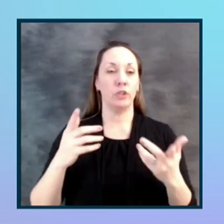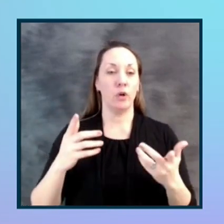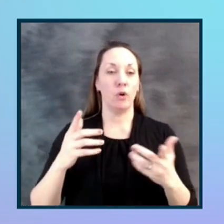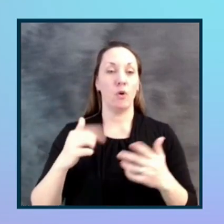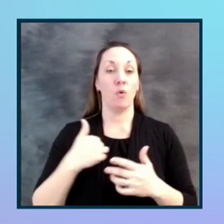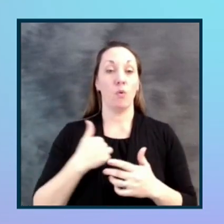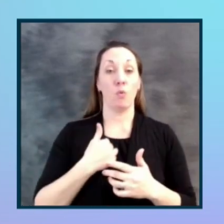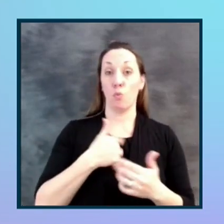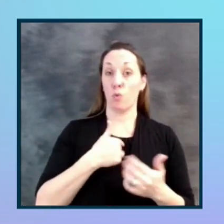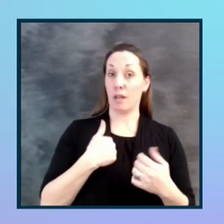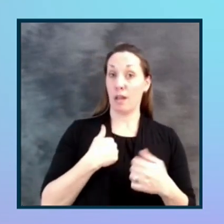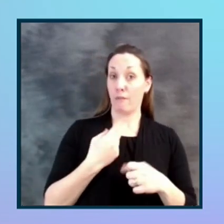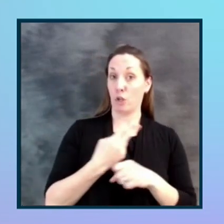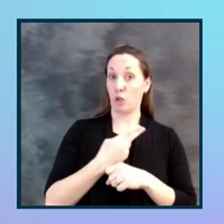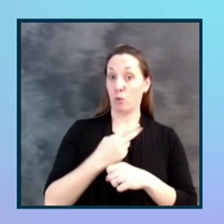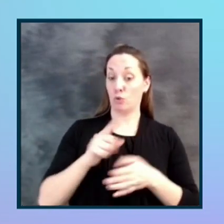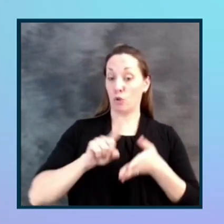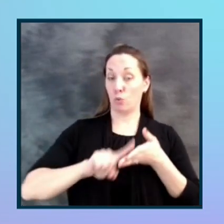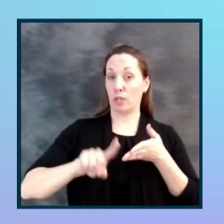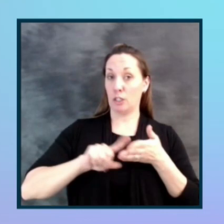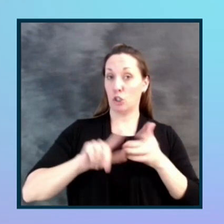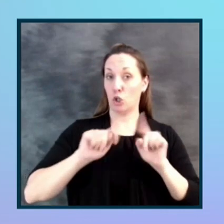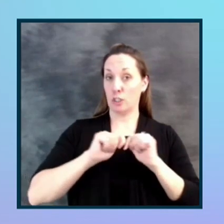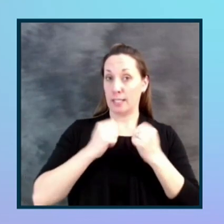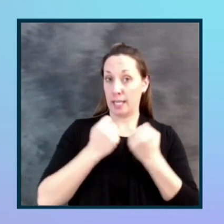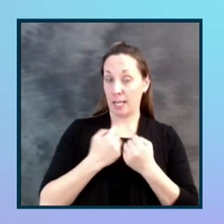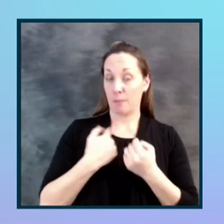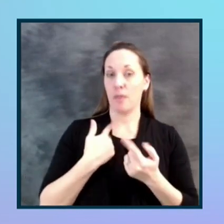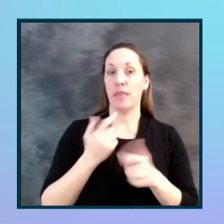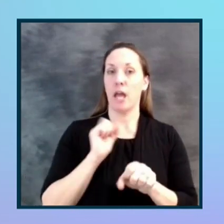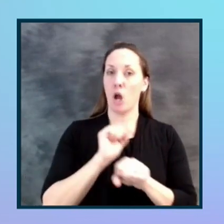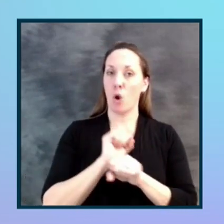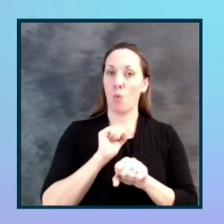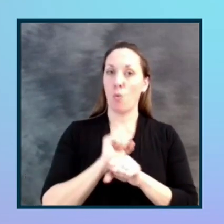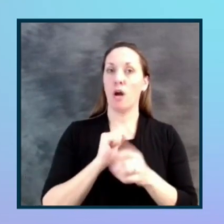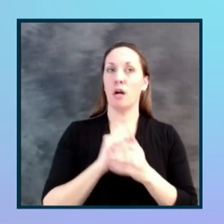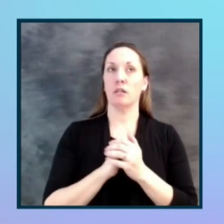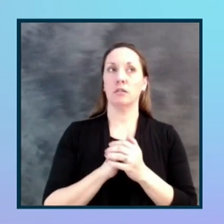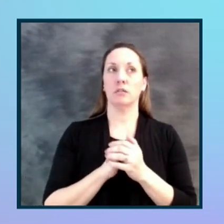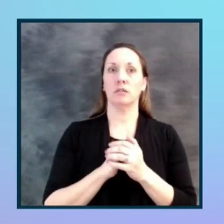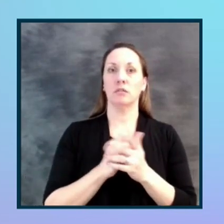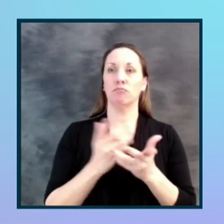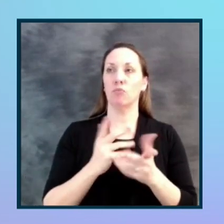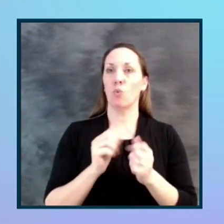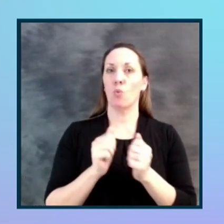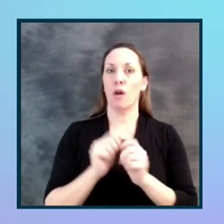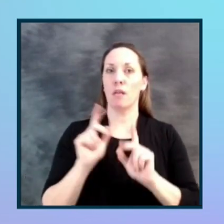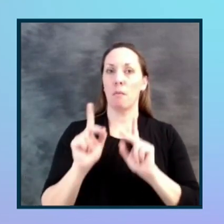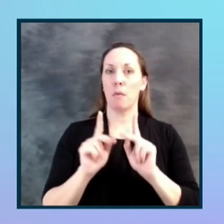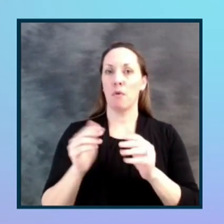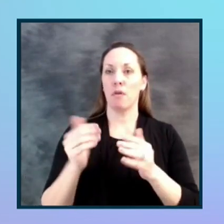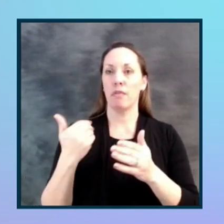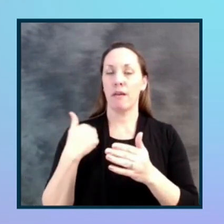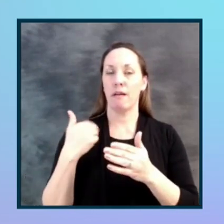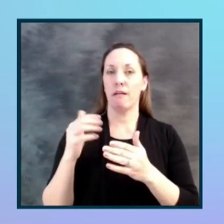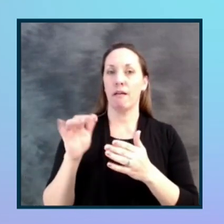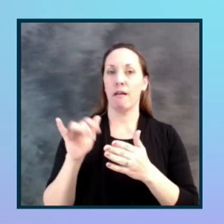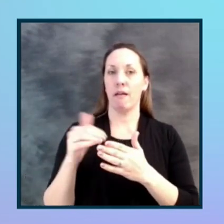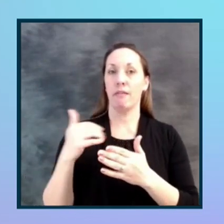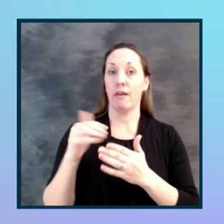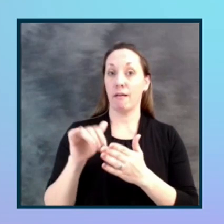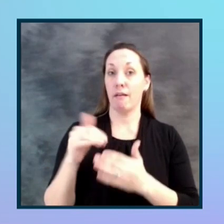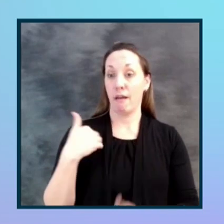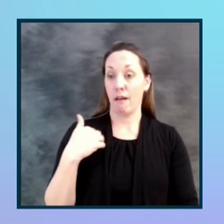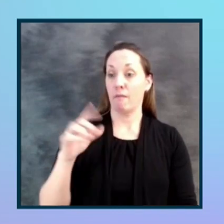user research team that works to identify people with disabilities, and we have a panel and we engage with them on an